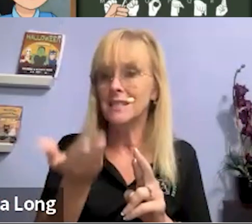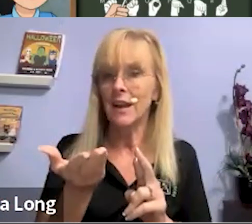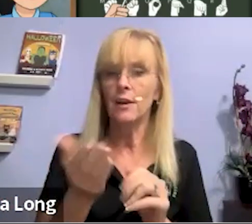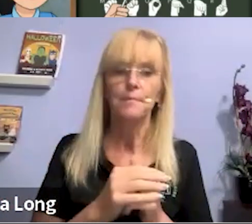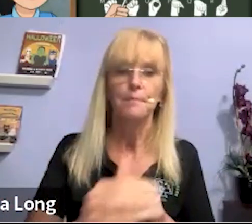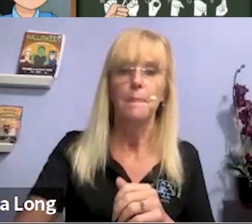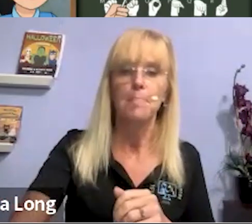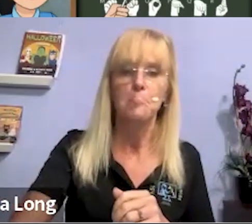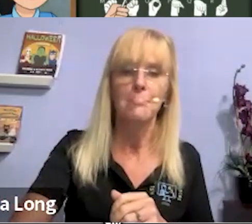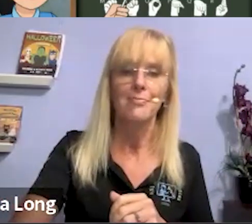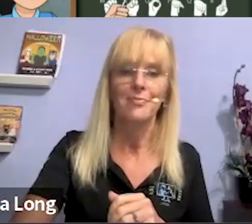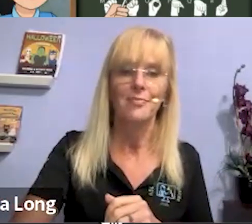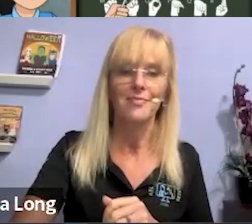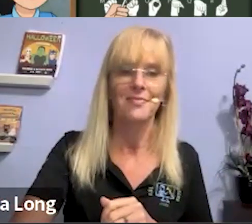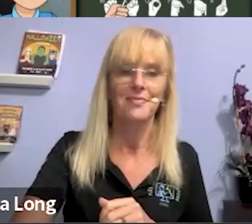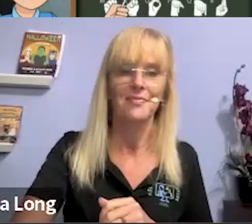resources there.